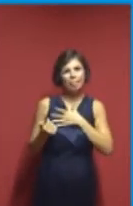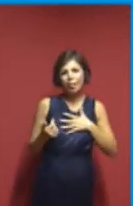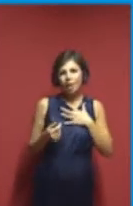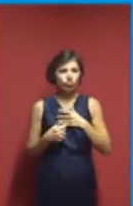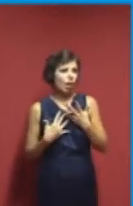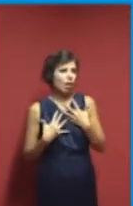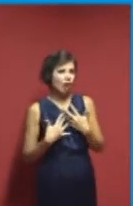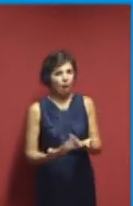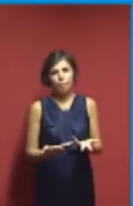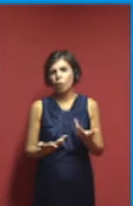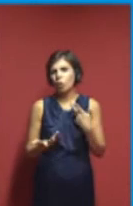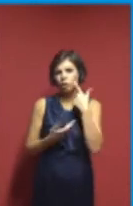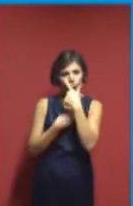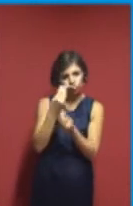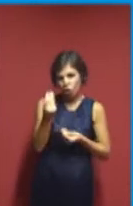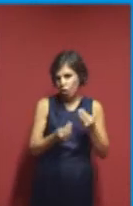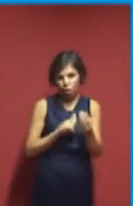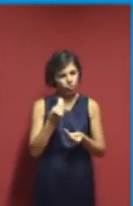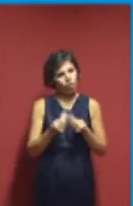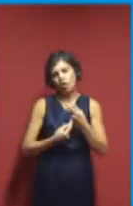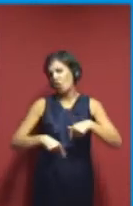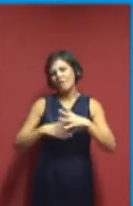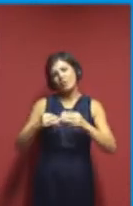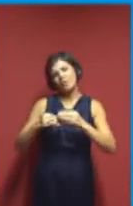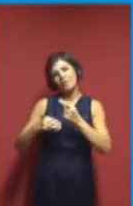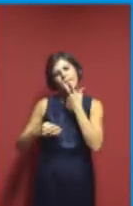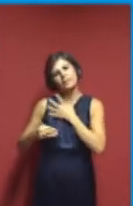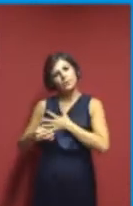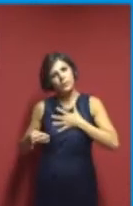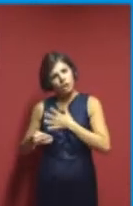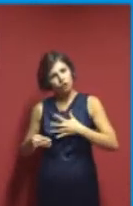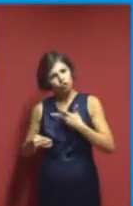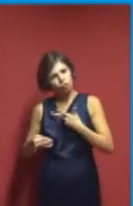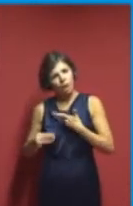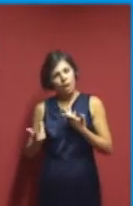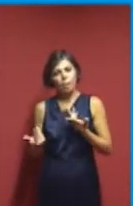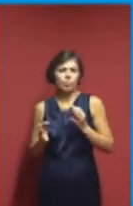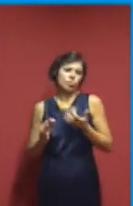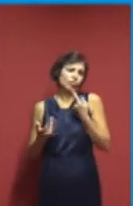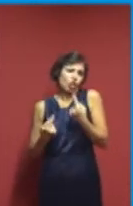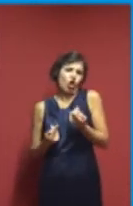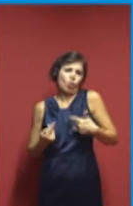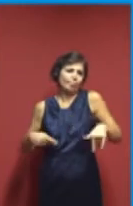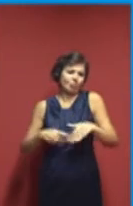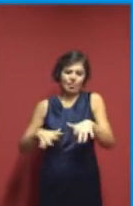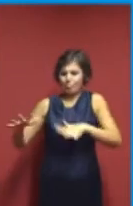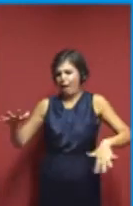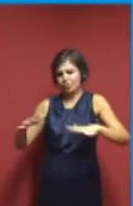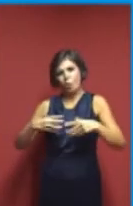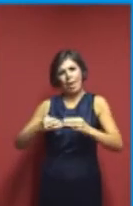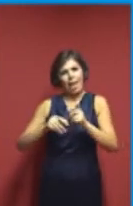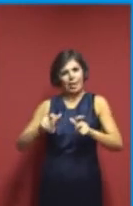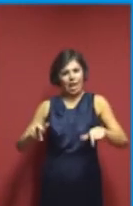what we do in makerspaces, in Fab Labs. But it's more than just play. It's what we would